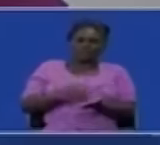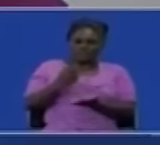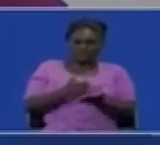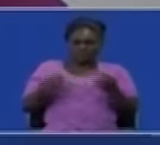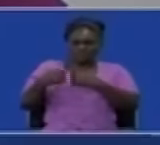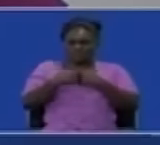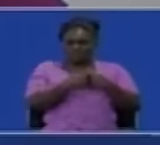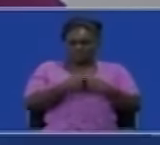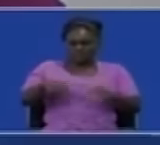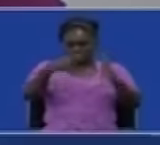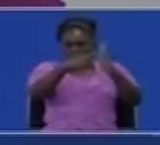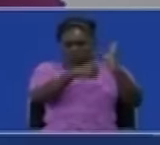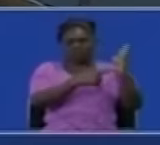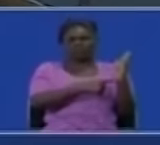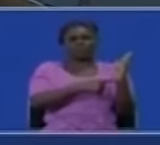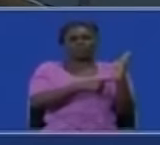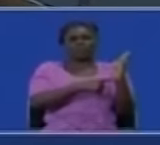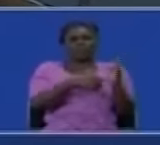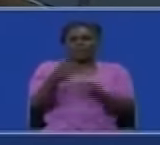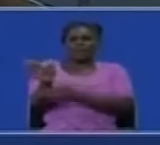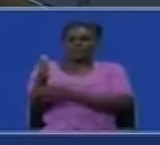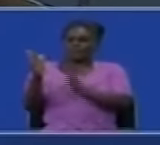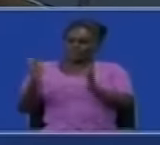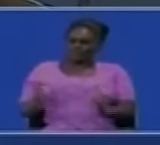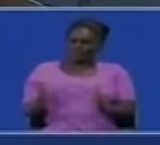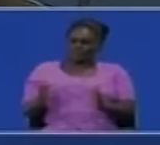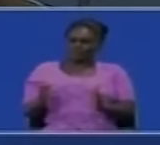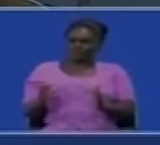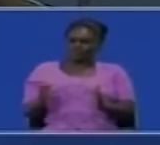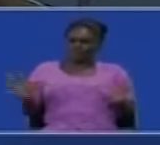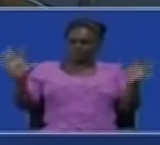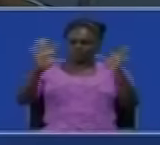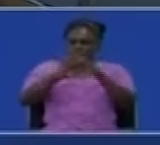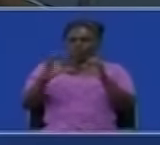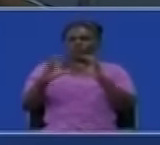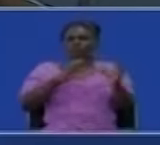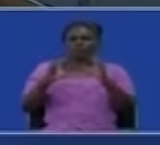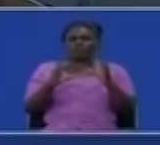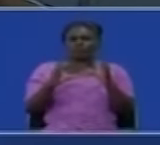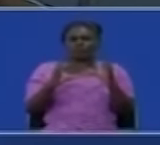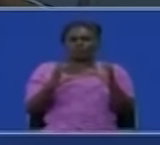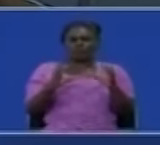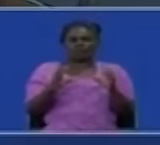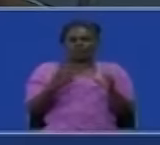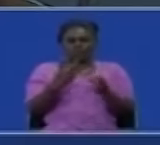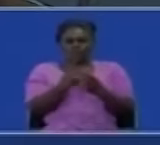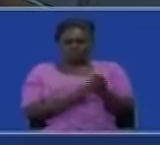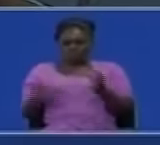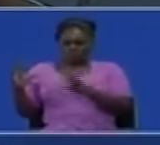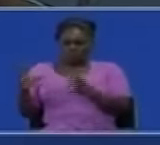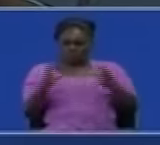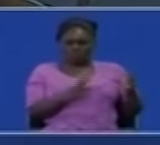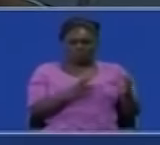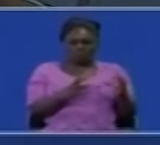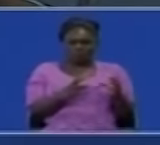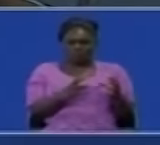the challenges you've just mentioned. But Ambassador Tuma, let's bring you into this conversation now. It seems like on both sides of the political divide